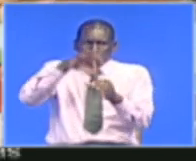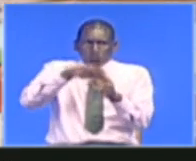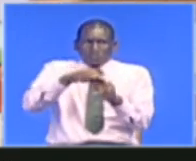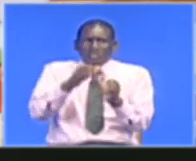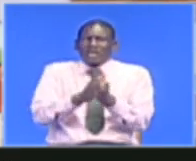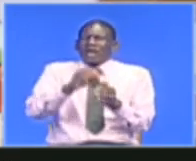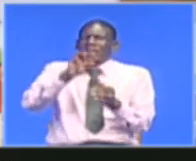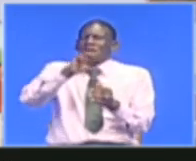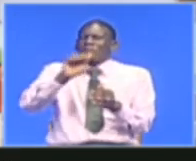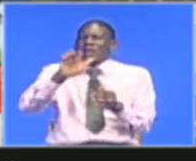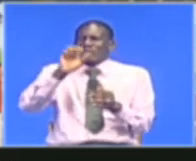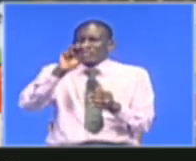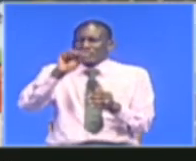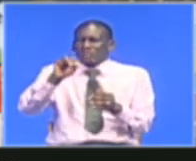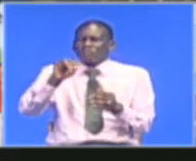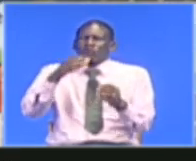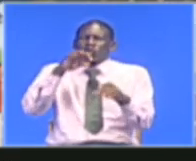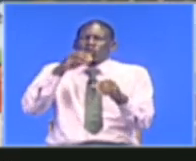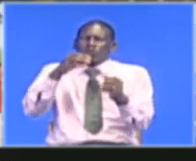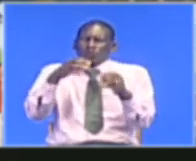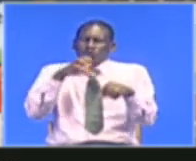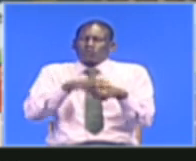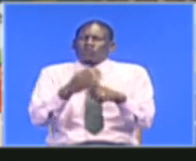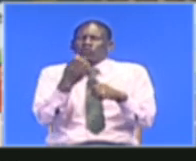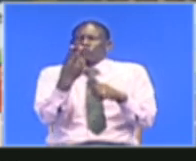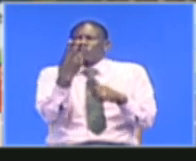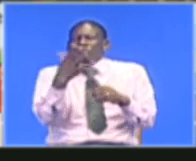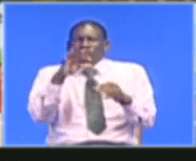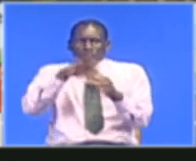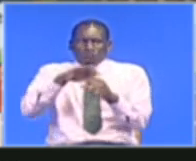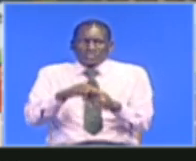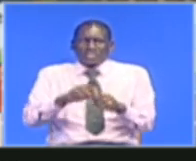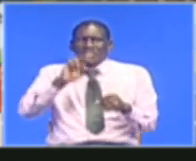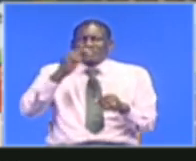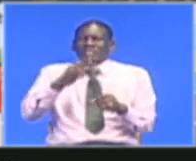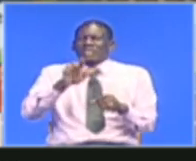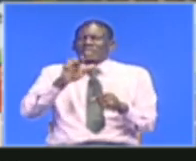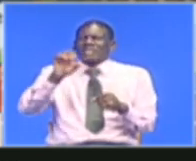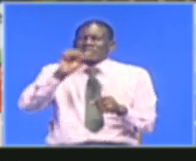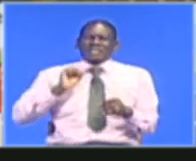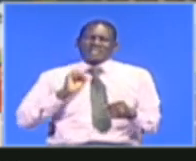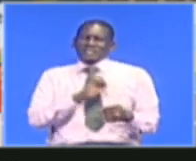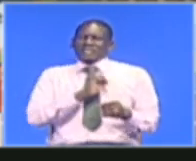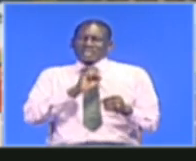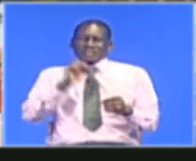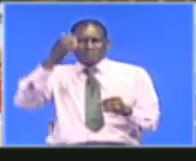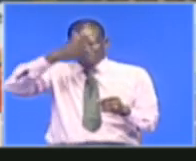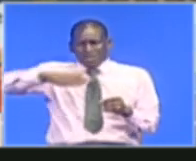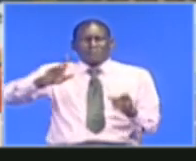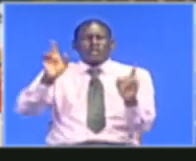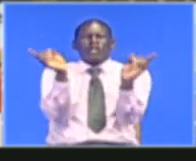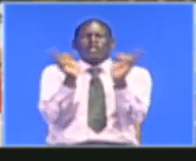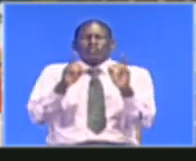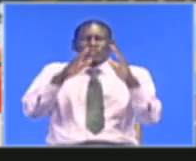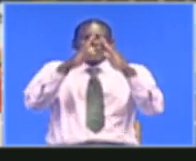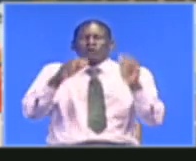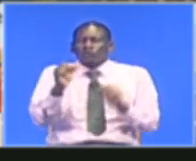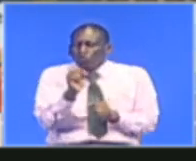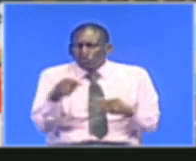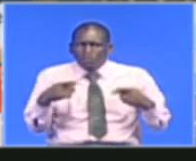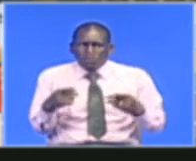kura 25. Let me say that the second Senate is no longer nyumba ya wazee. The second Senate under the